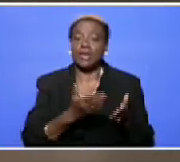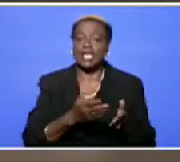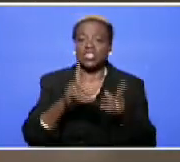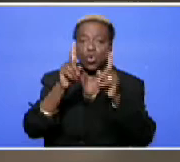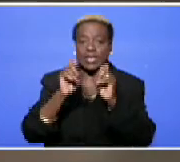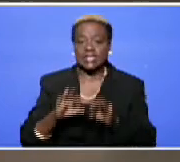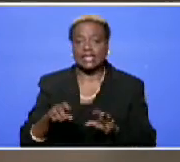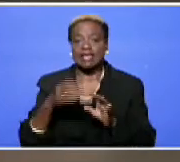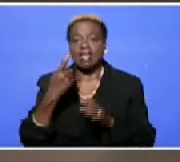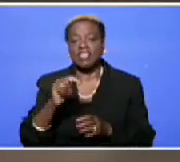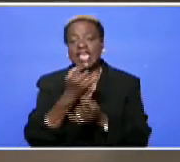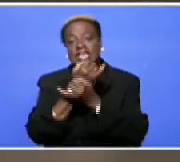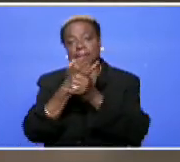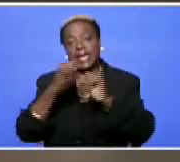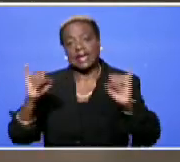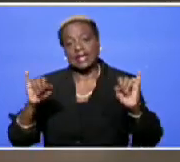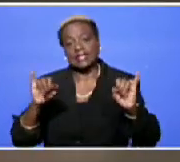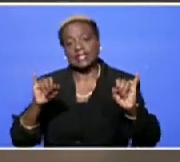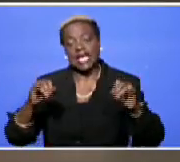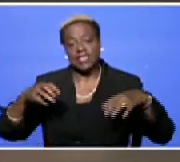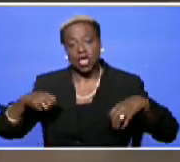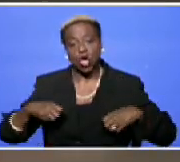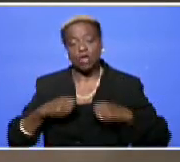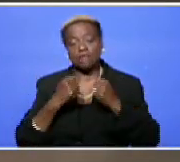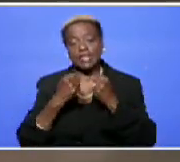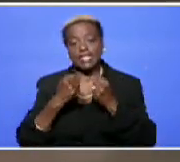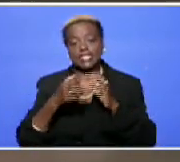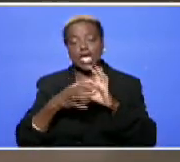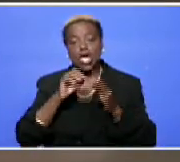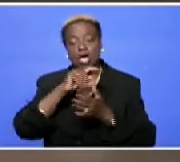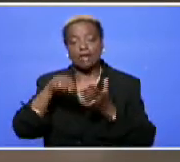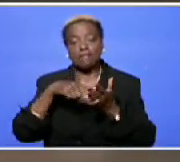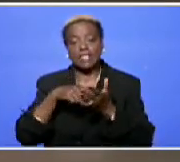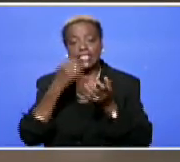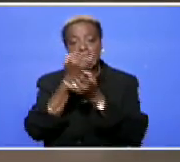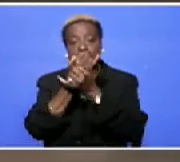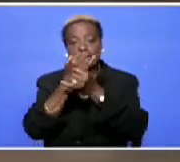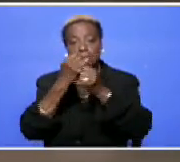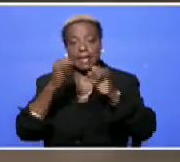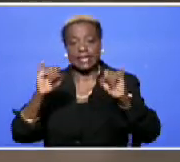independence and the competence of this supposedly independent authority.